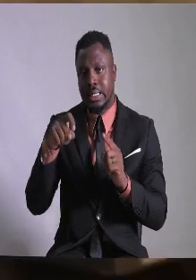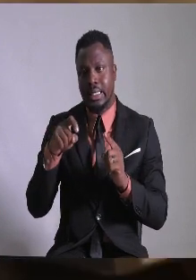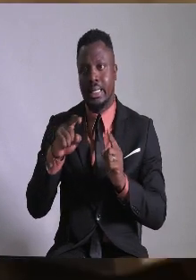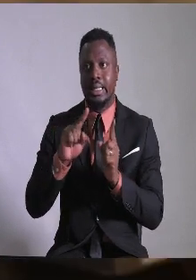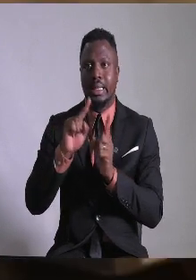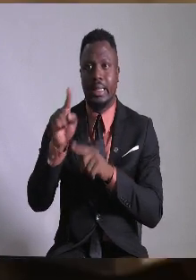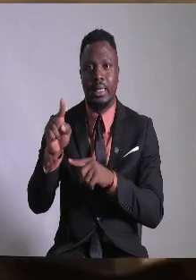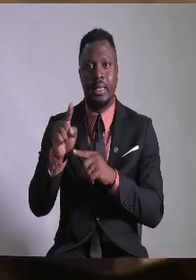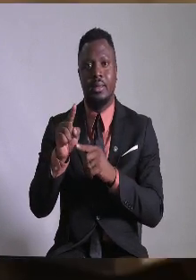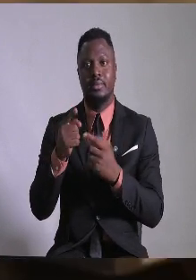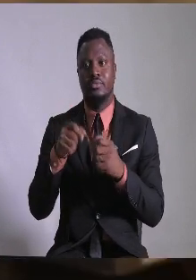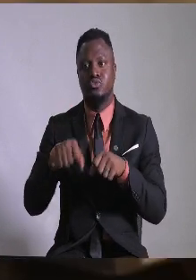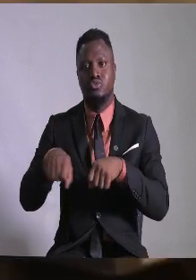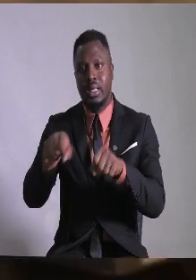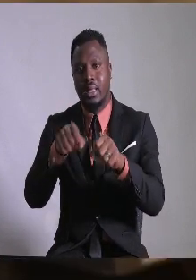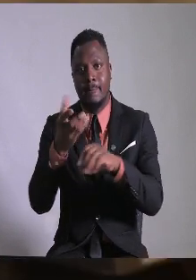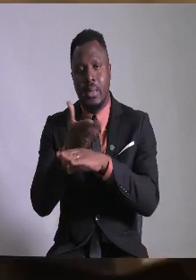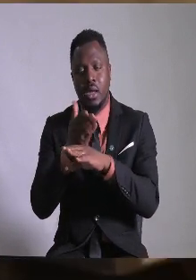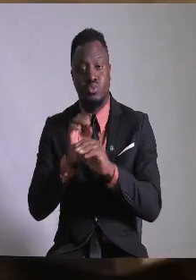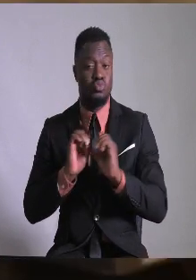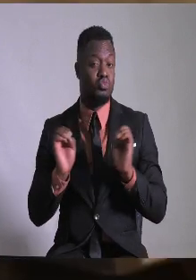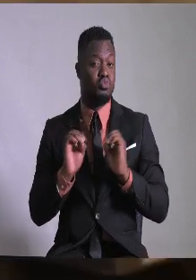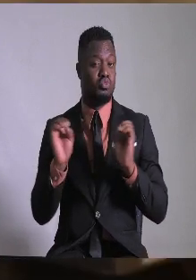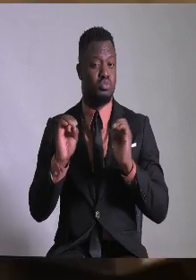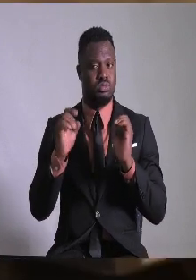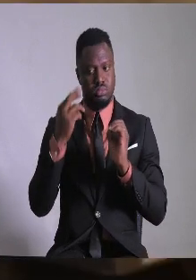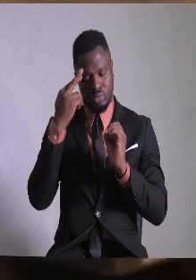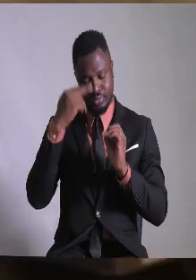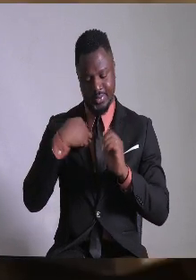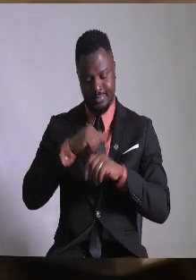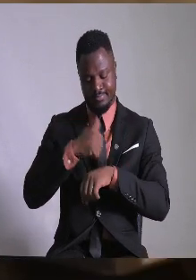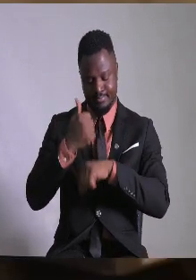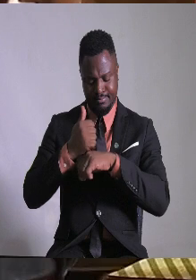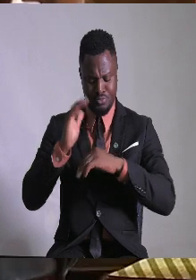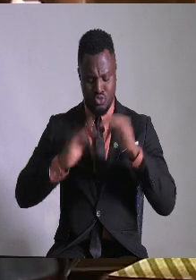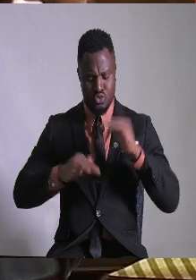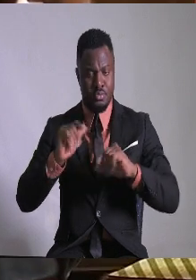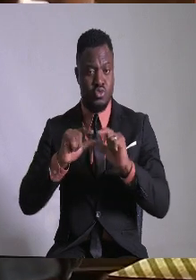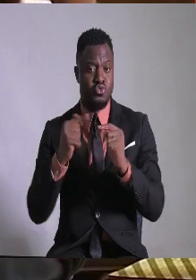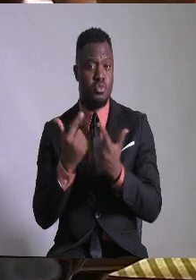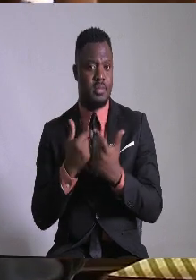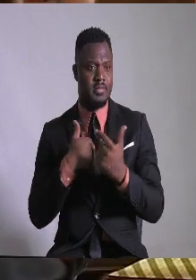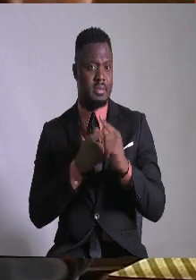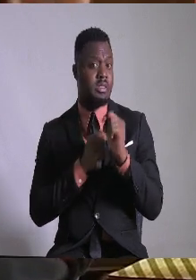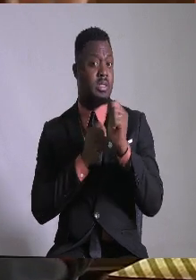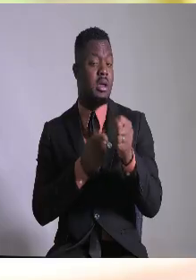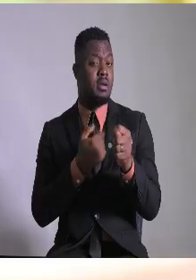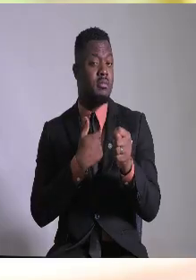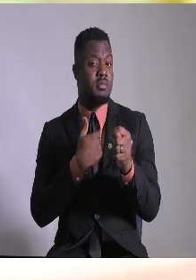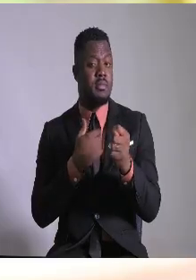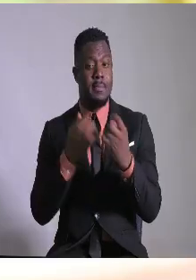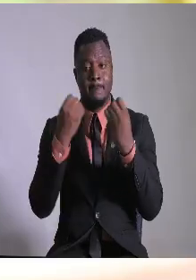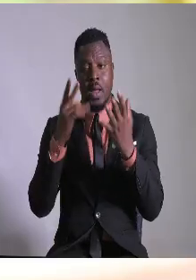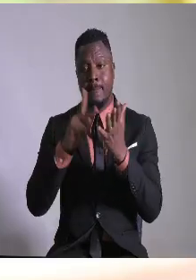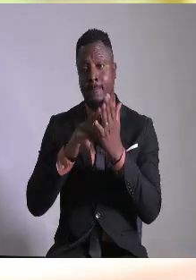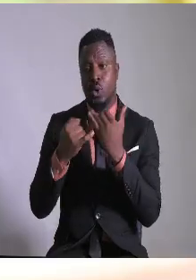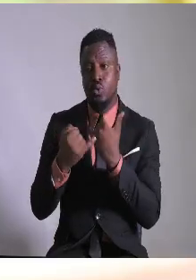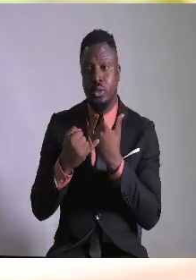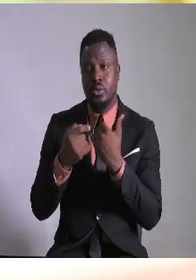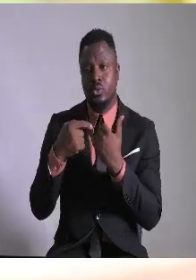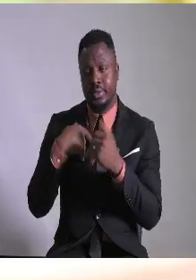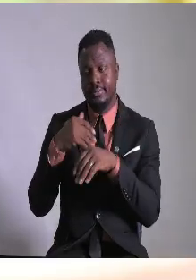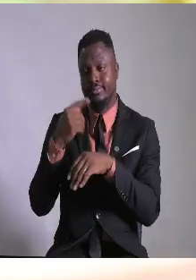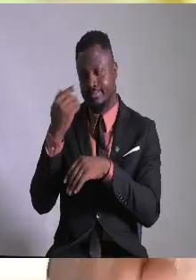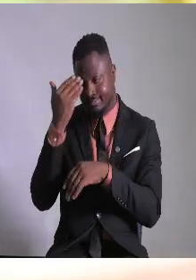need for us to go on street to beg. And that is why we formed this band, because we had this talent. So in most of our projects,